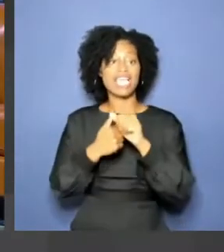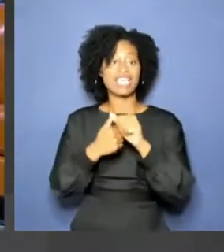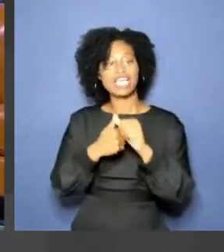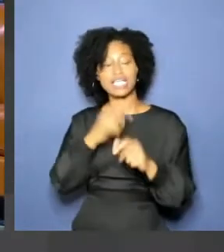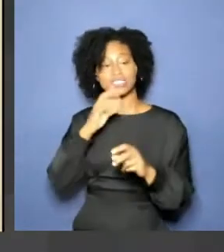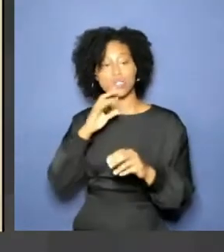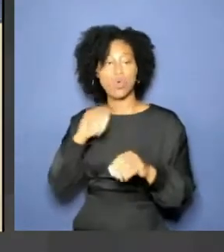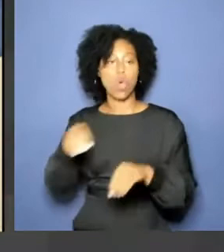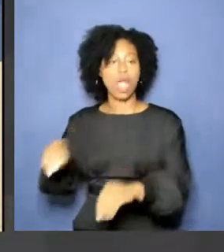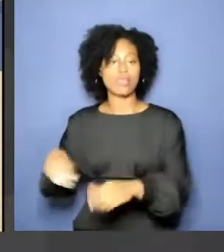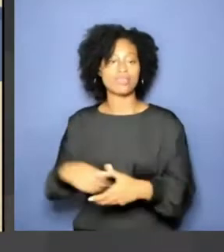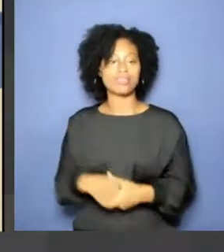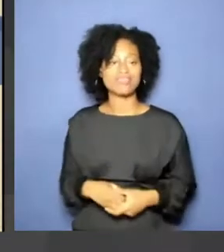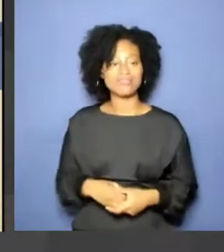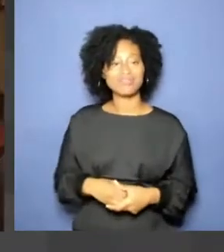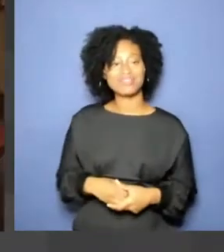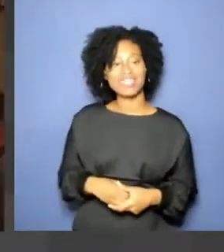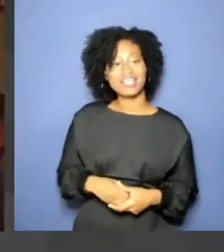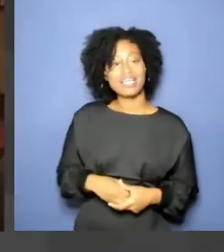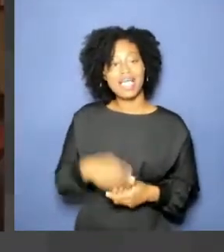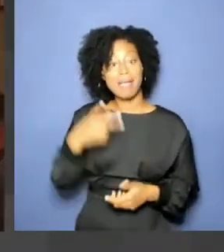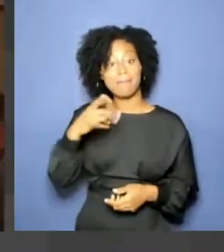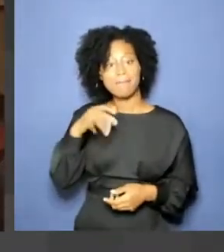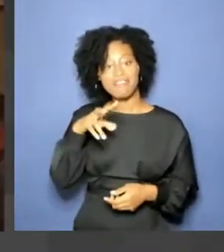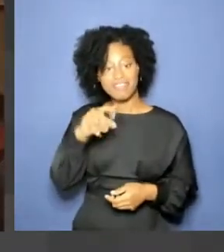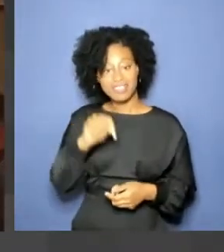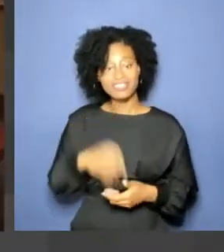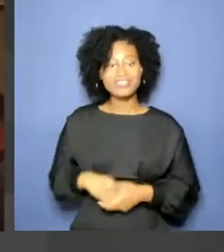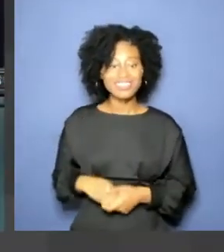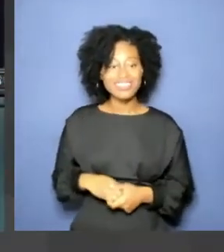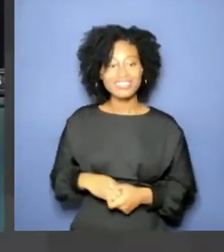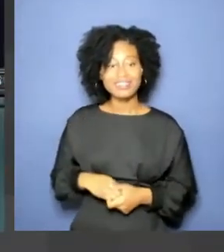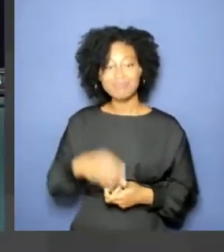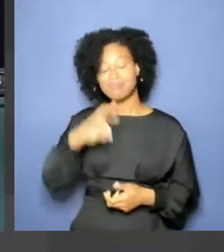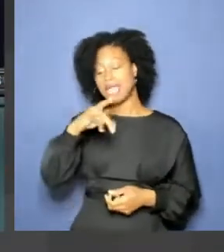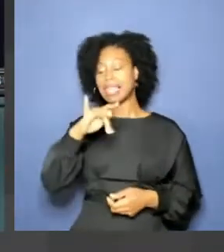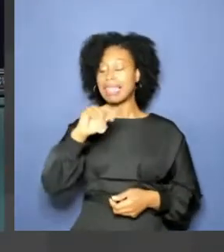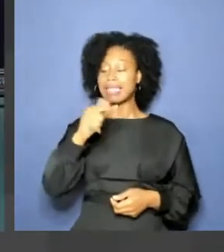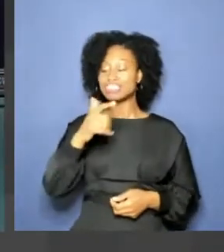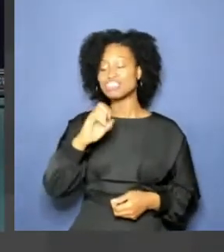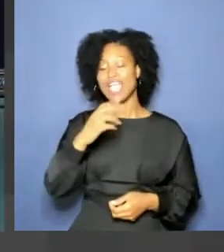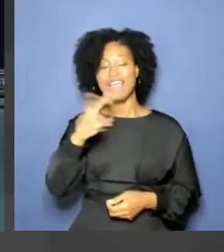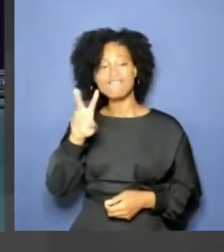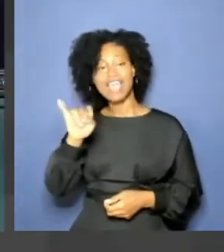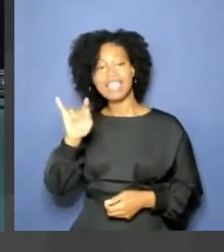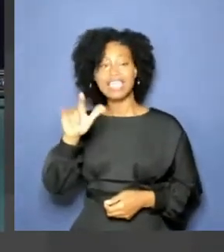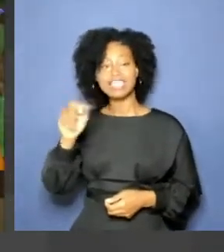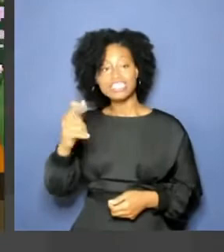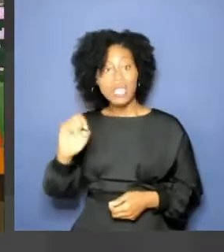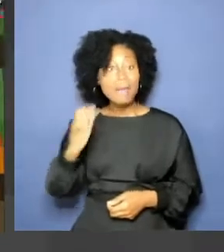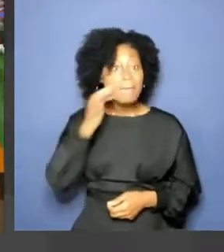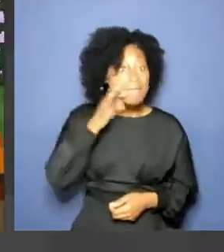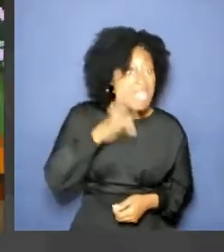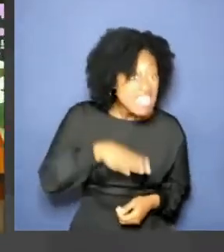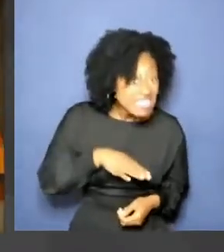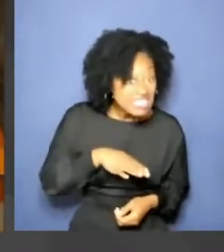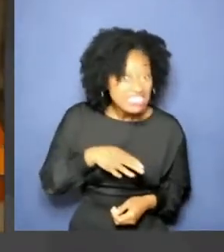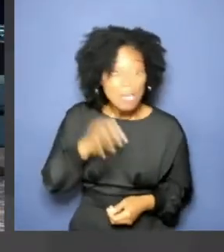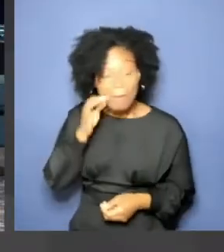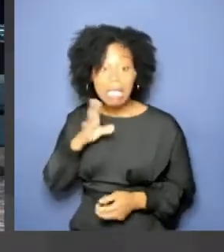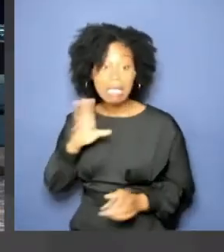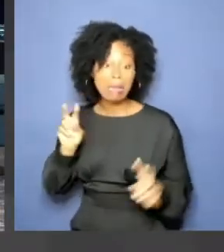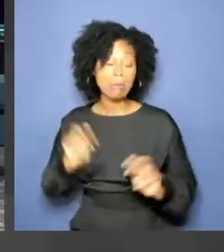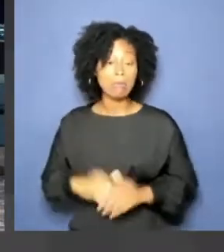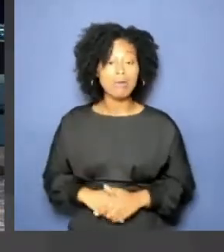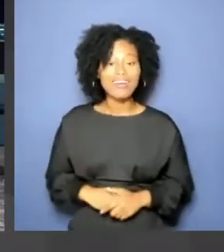Village and Pillage. Seriously, like, I'm so excited. Bees! Bees! Let's look at some bees.